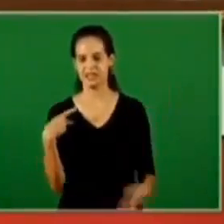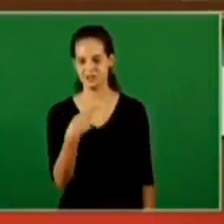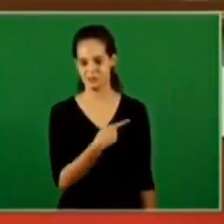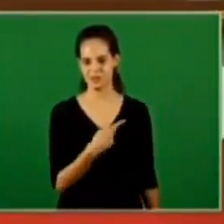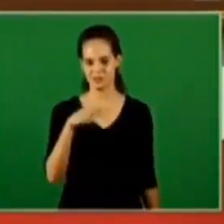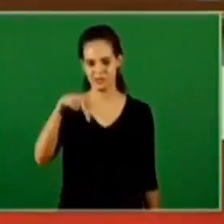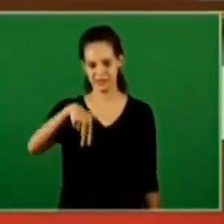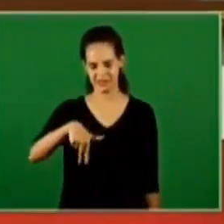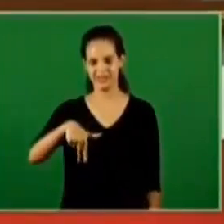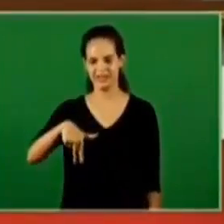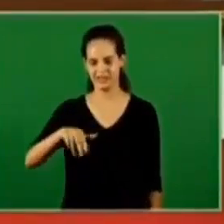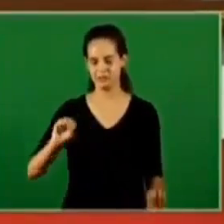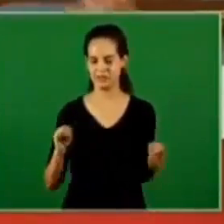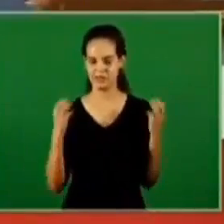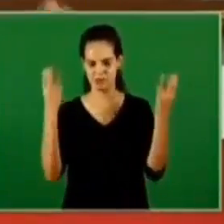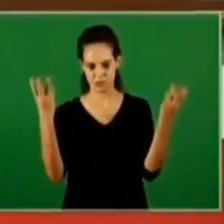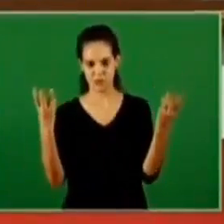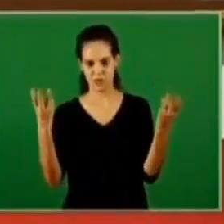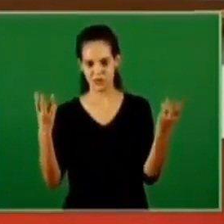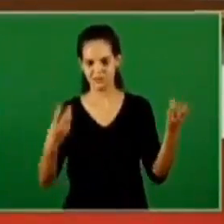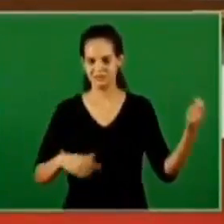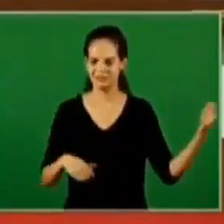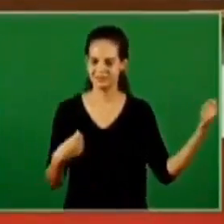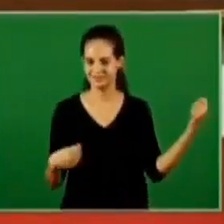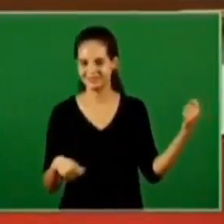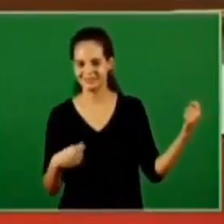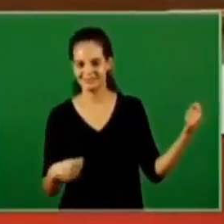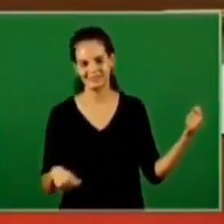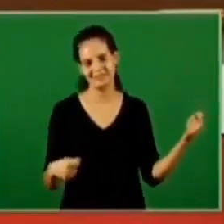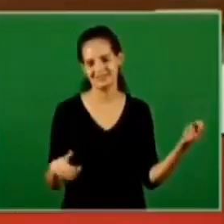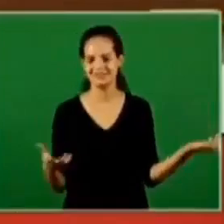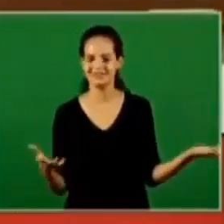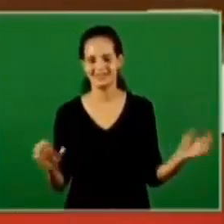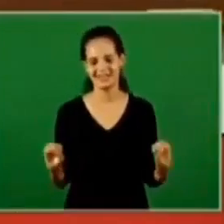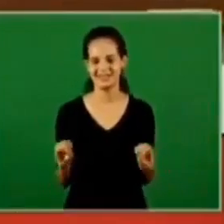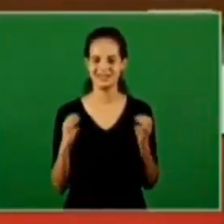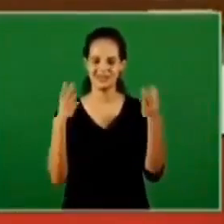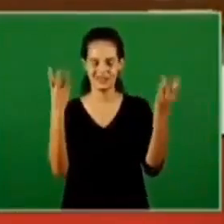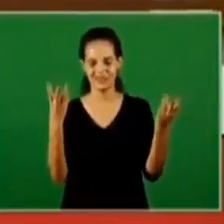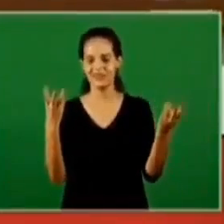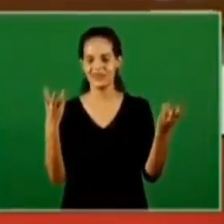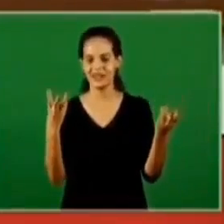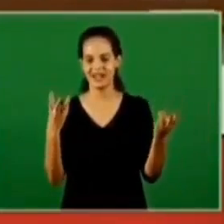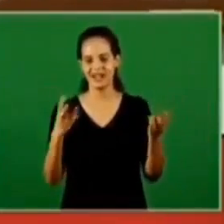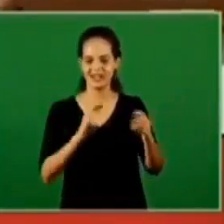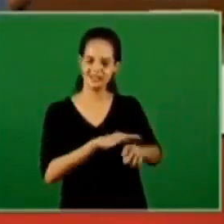like this to come here to the front to give a presentation